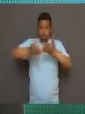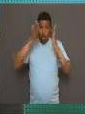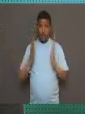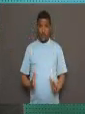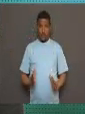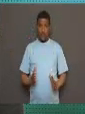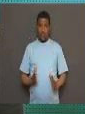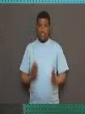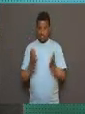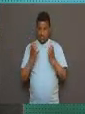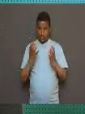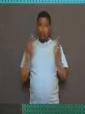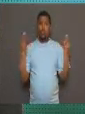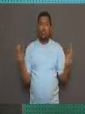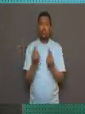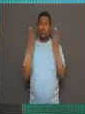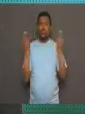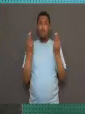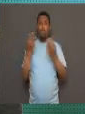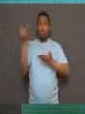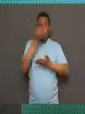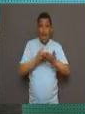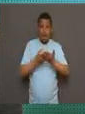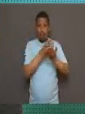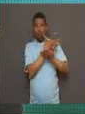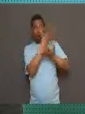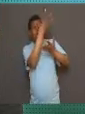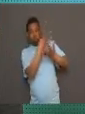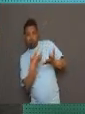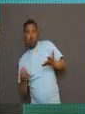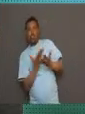cartographers need to use map projection.